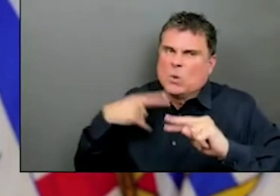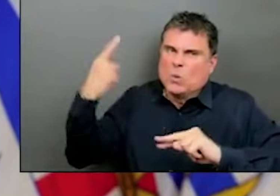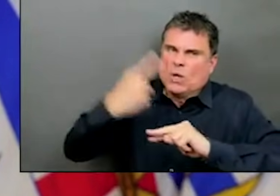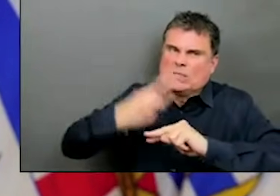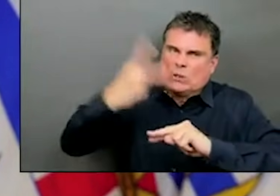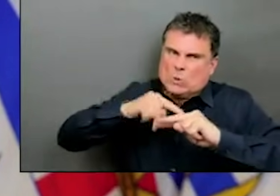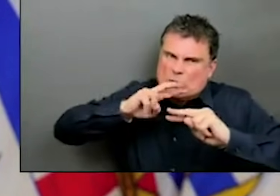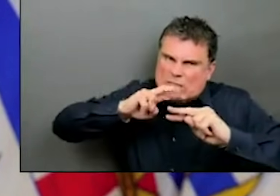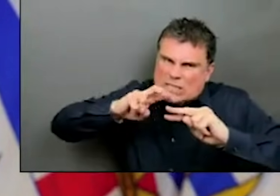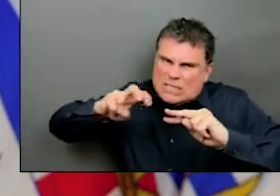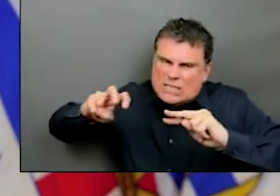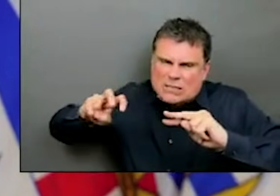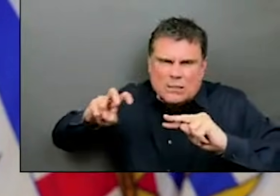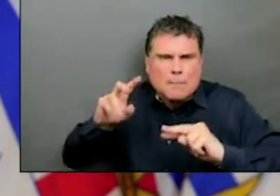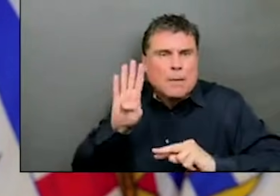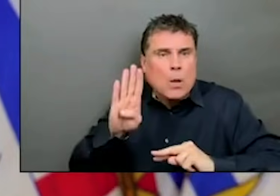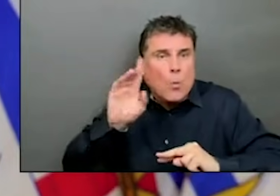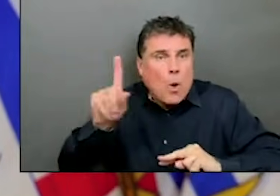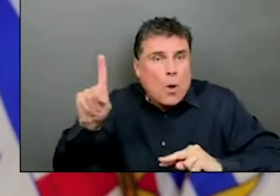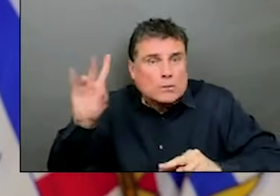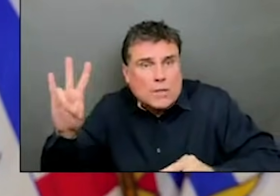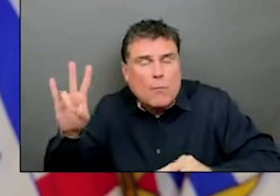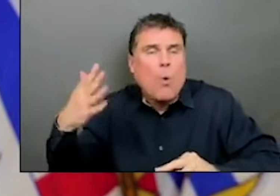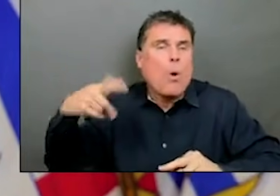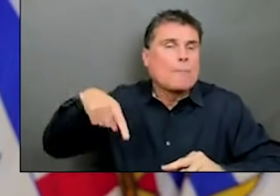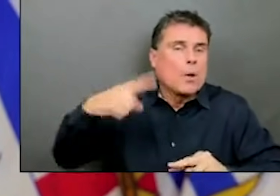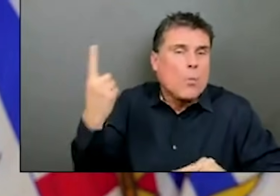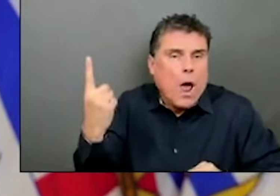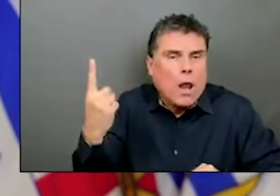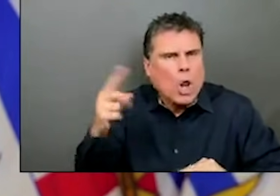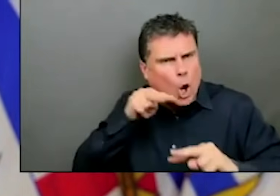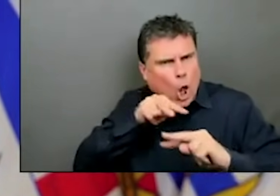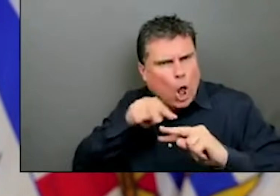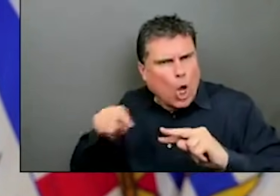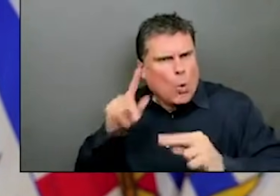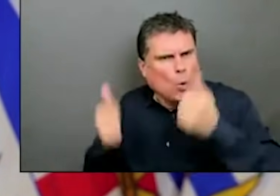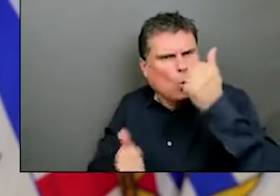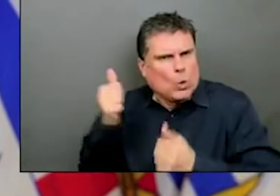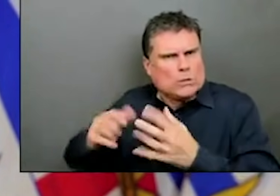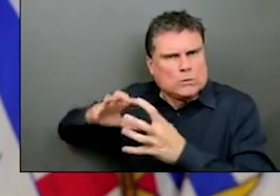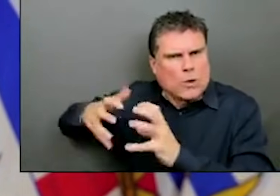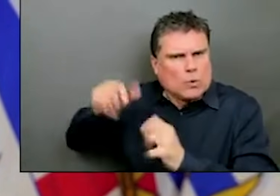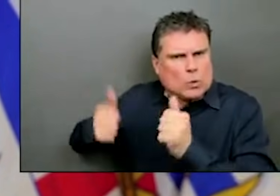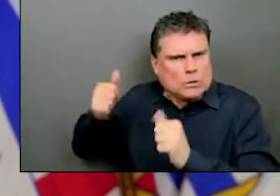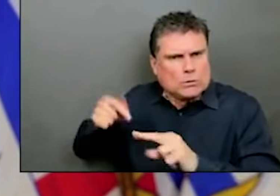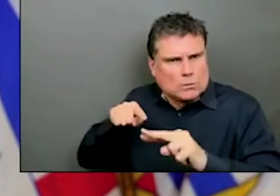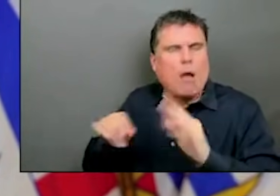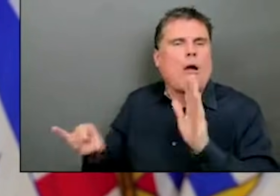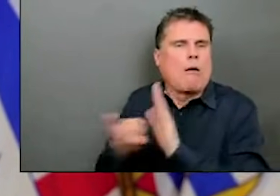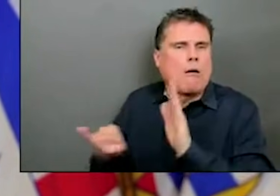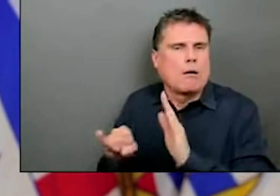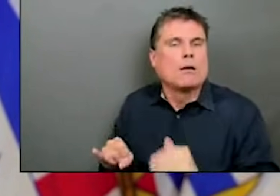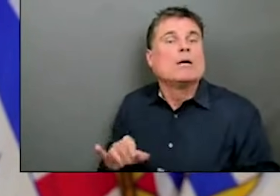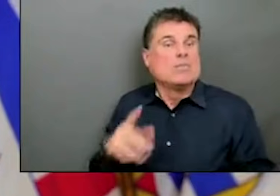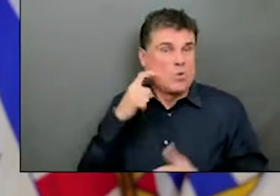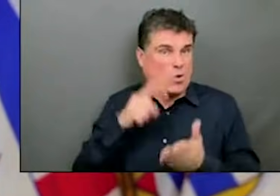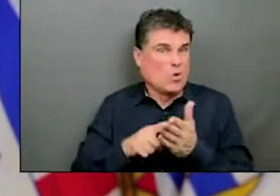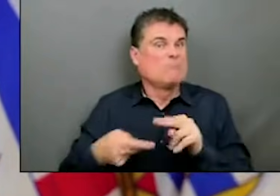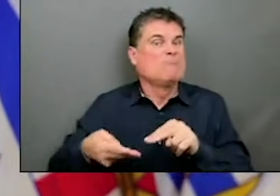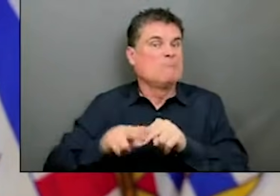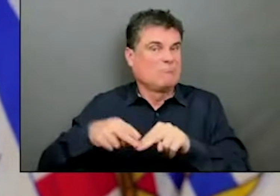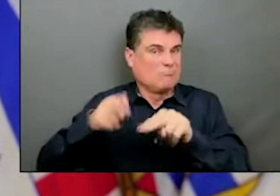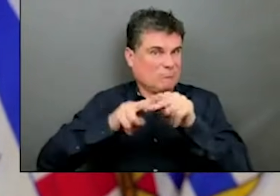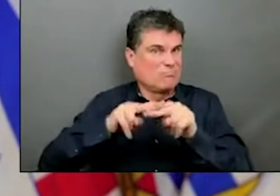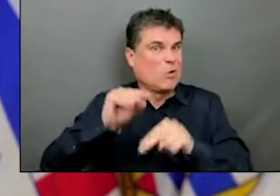we're working on. But we are now seeing a steady increase in overall percentage, and it's